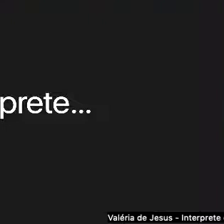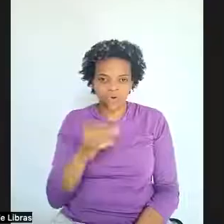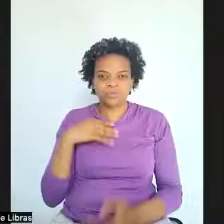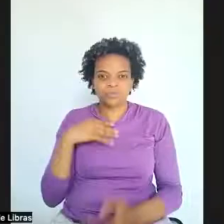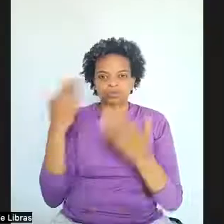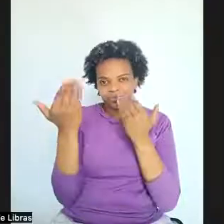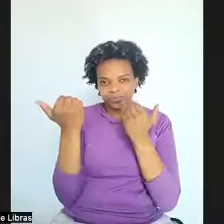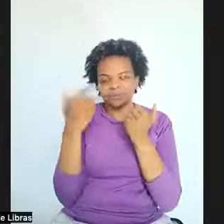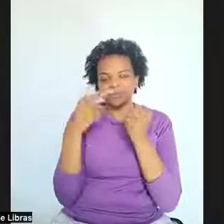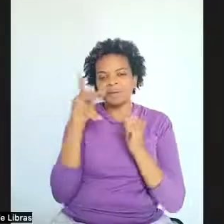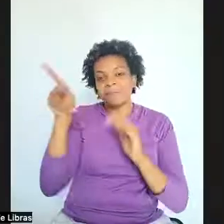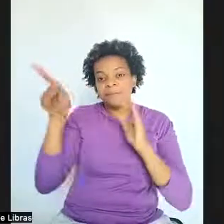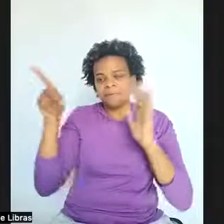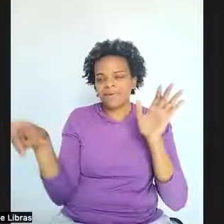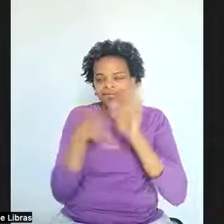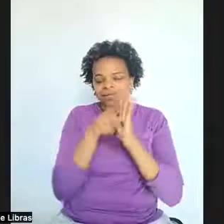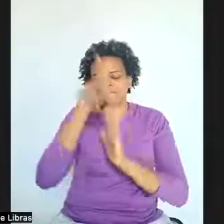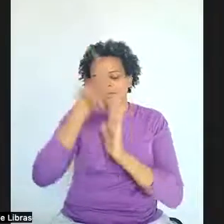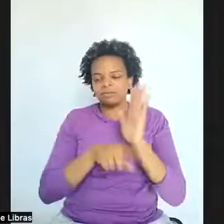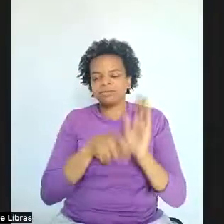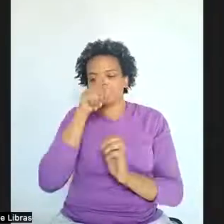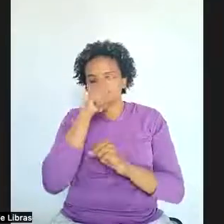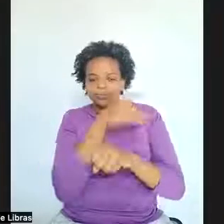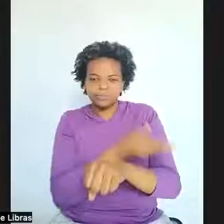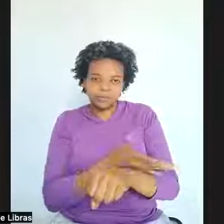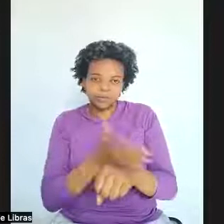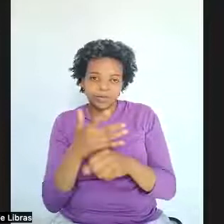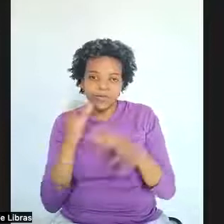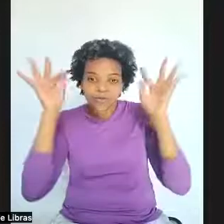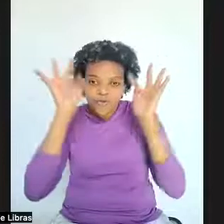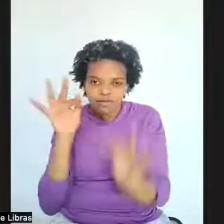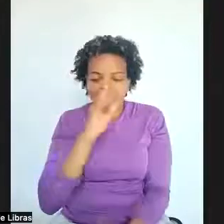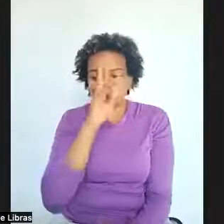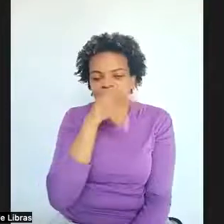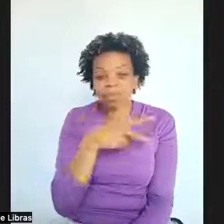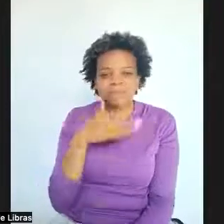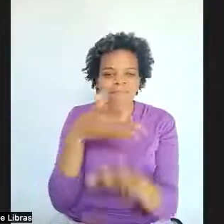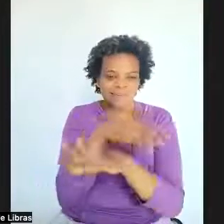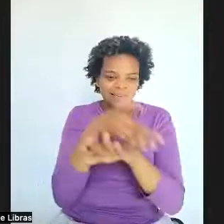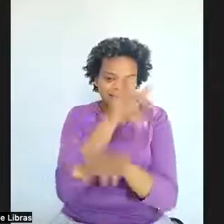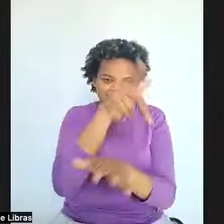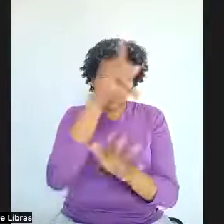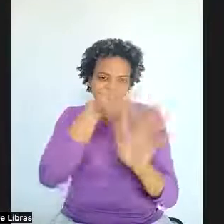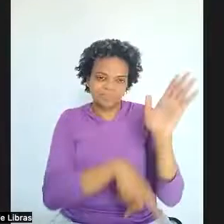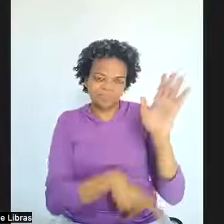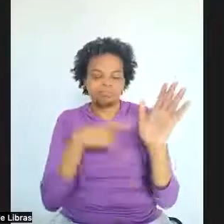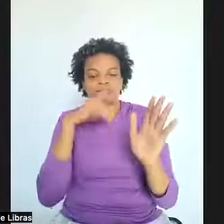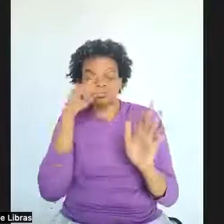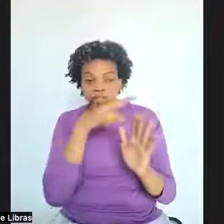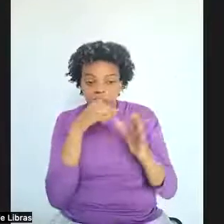by Iago, which participates in Jovem Albatroz Collective. I'm very happy to answer him